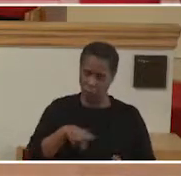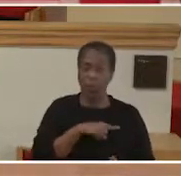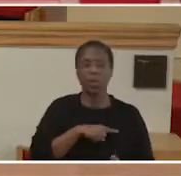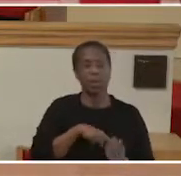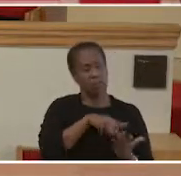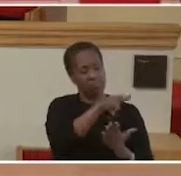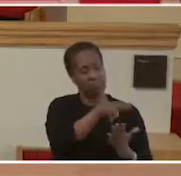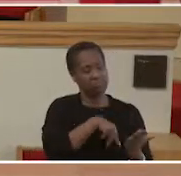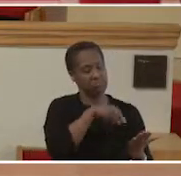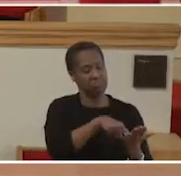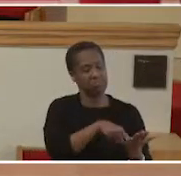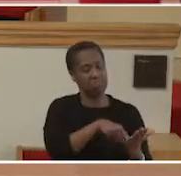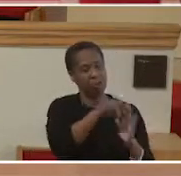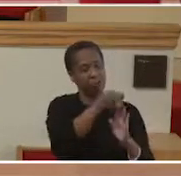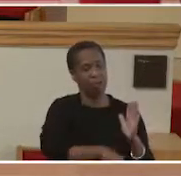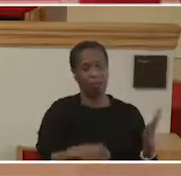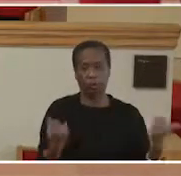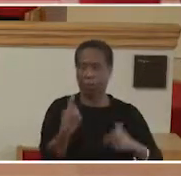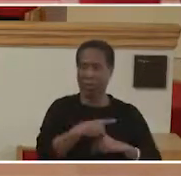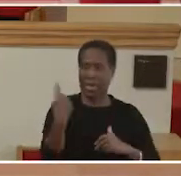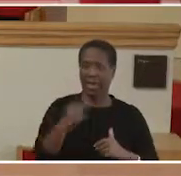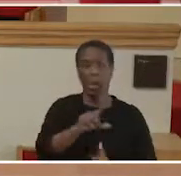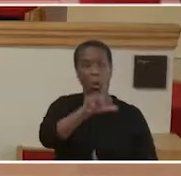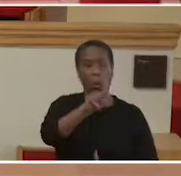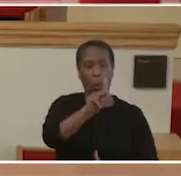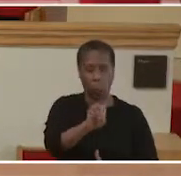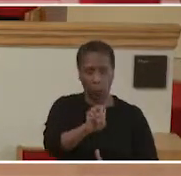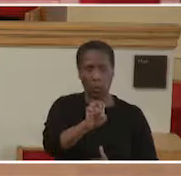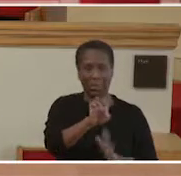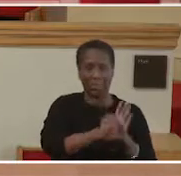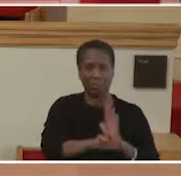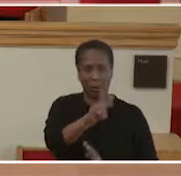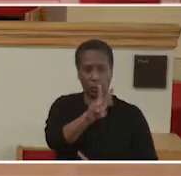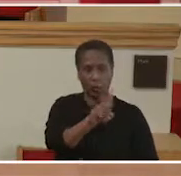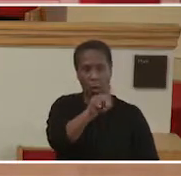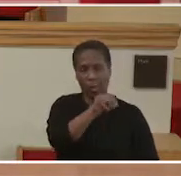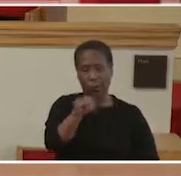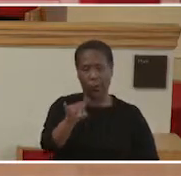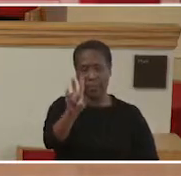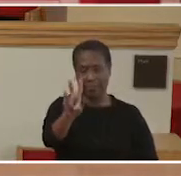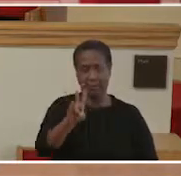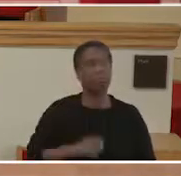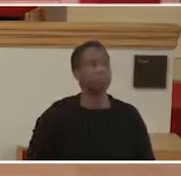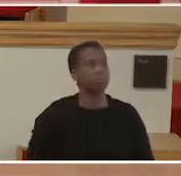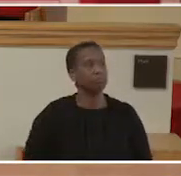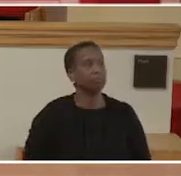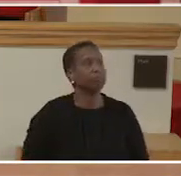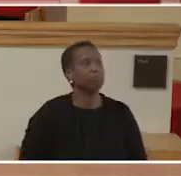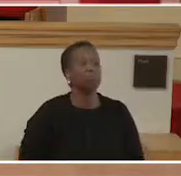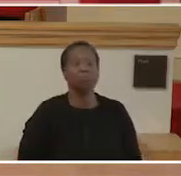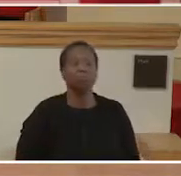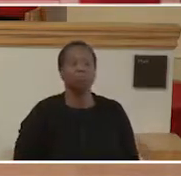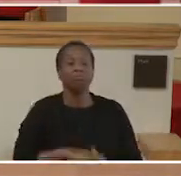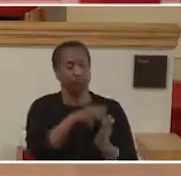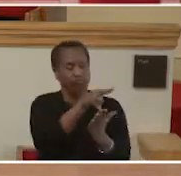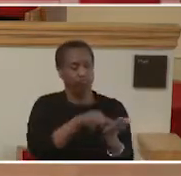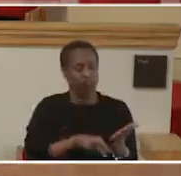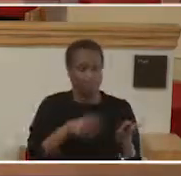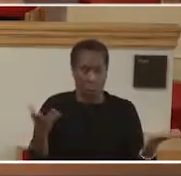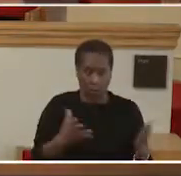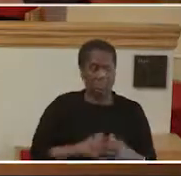sermonic text today, Luke chapter 2, verses 1 through 7, the text reads